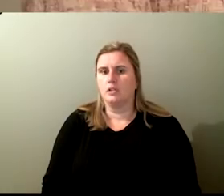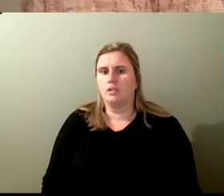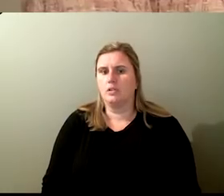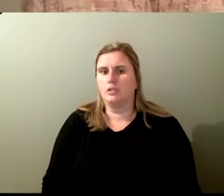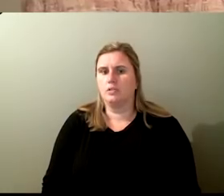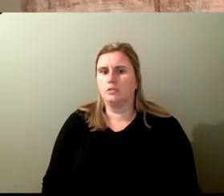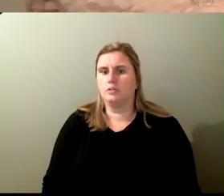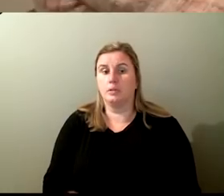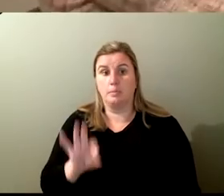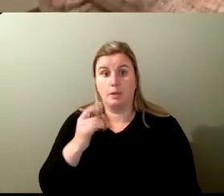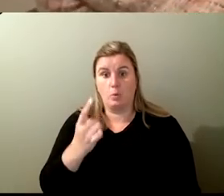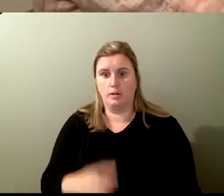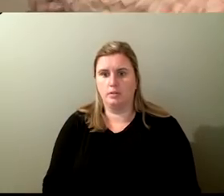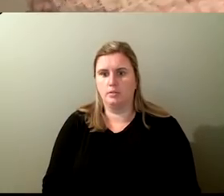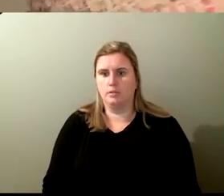Pick one.